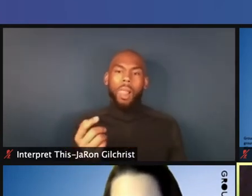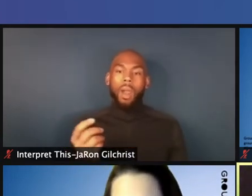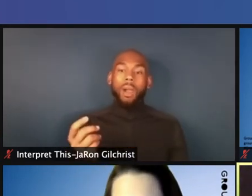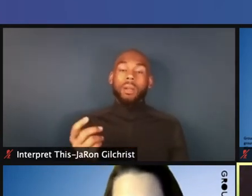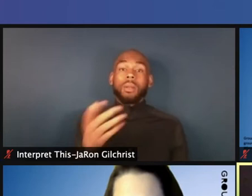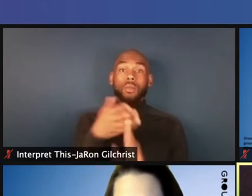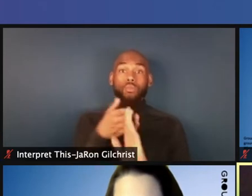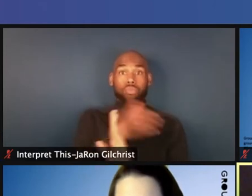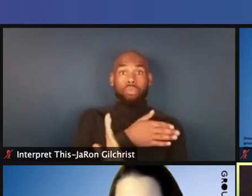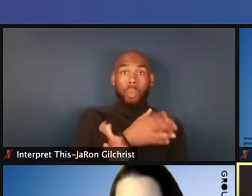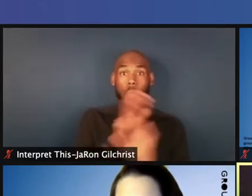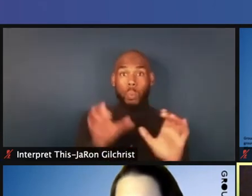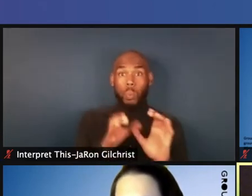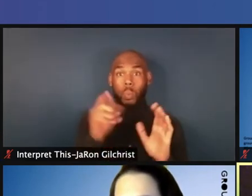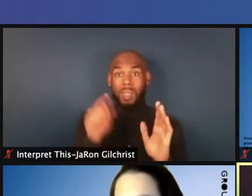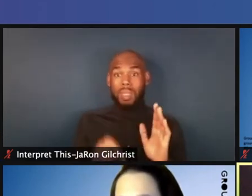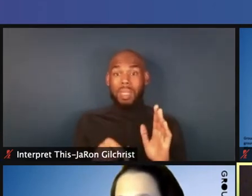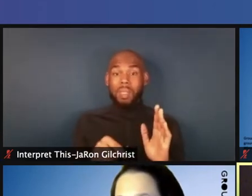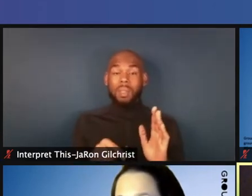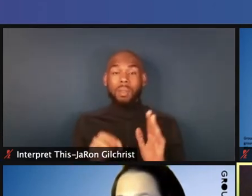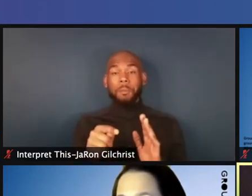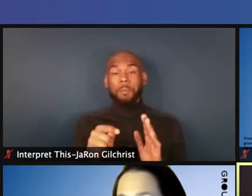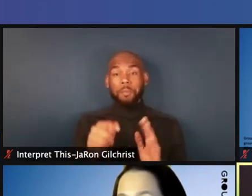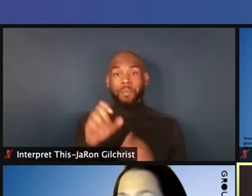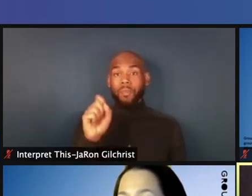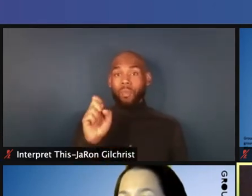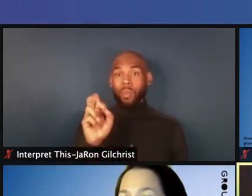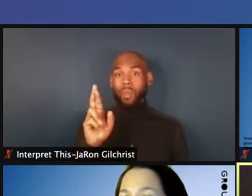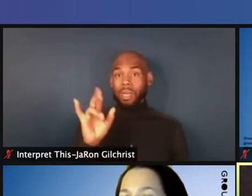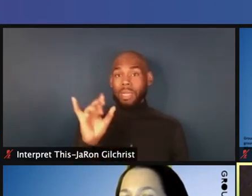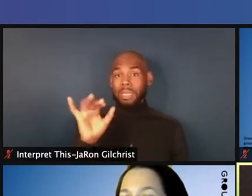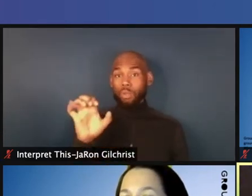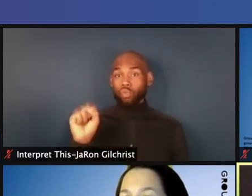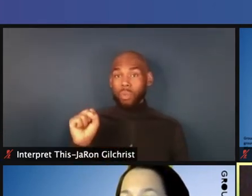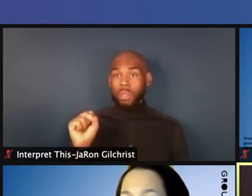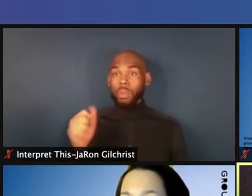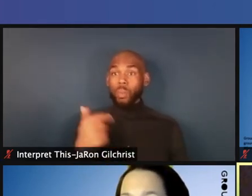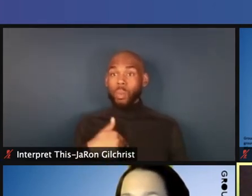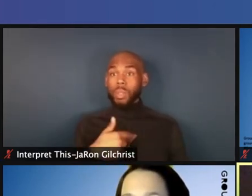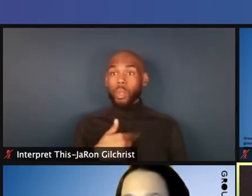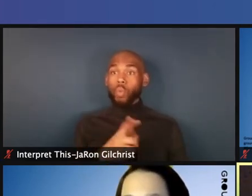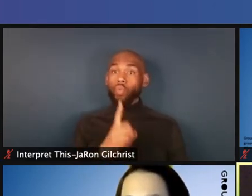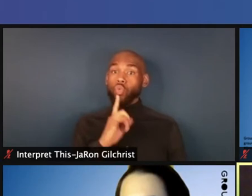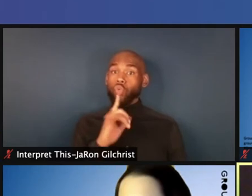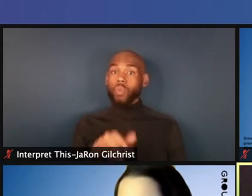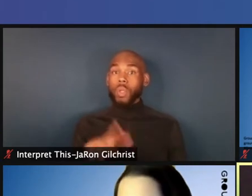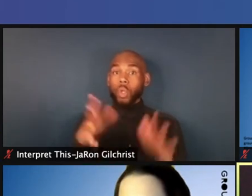prior to us doing this whole HowlRound call series, we really, you know, encouraged anyone and